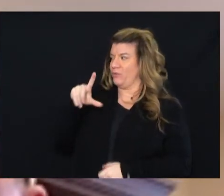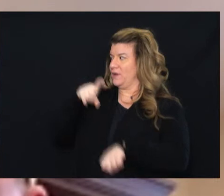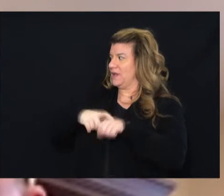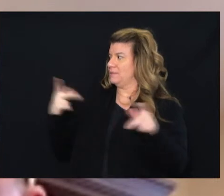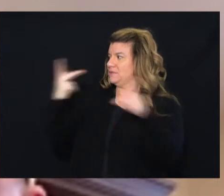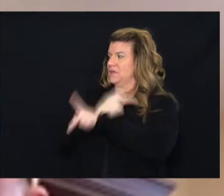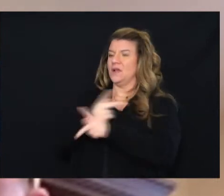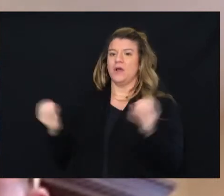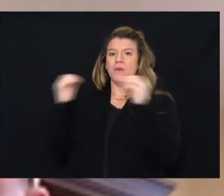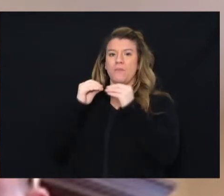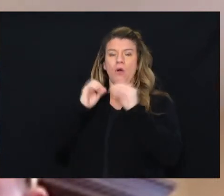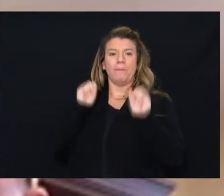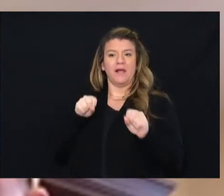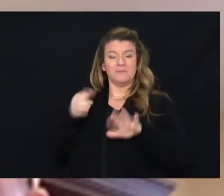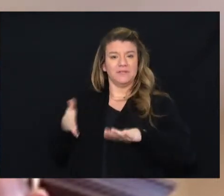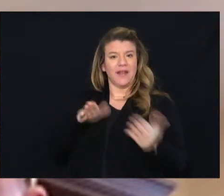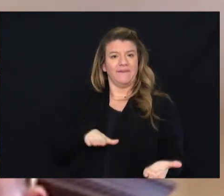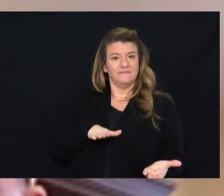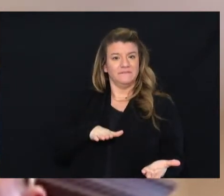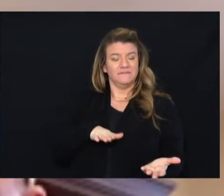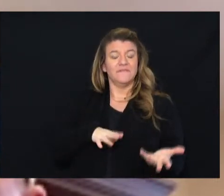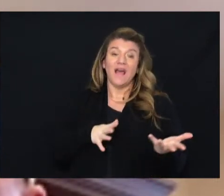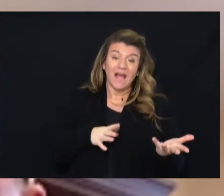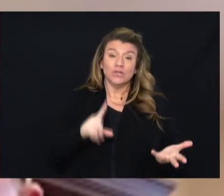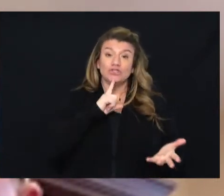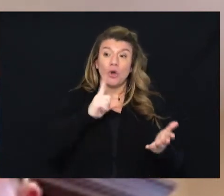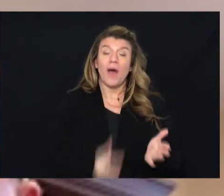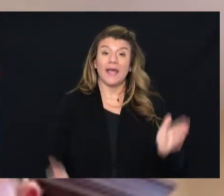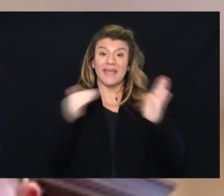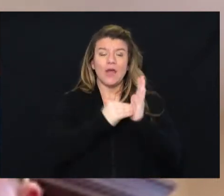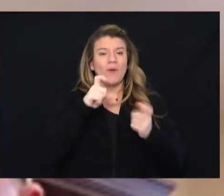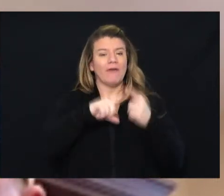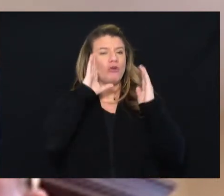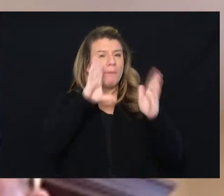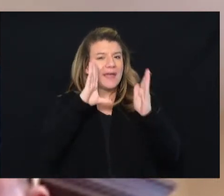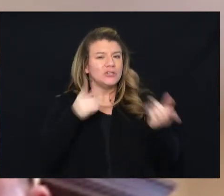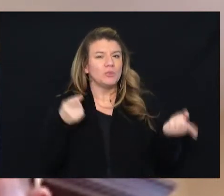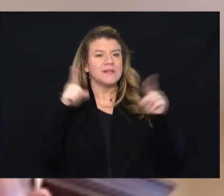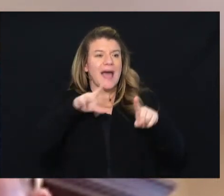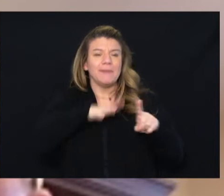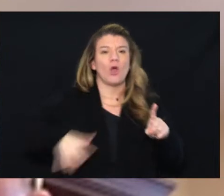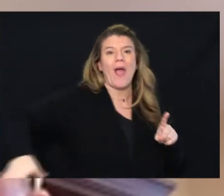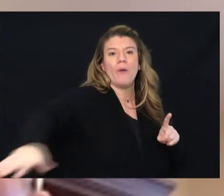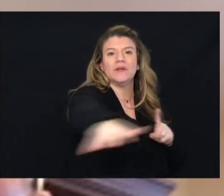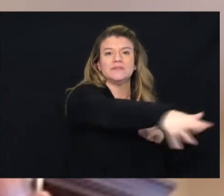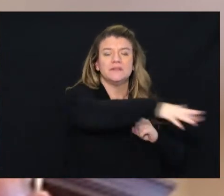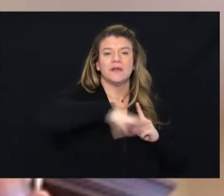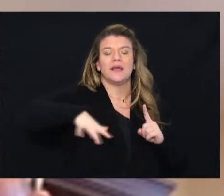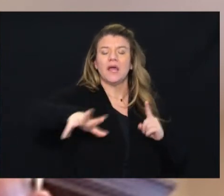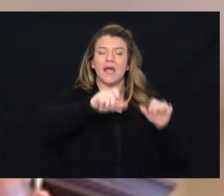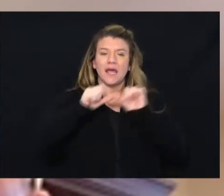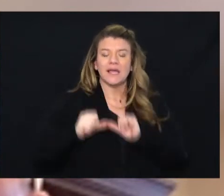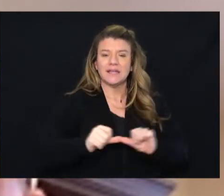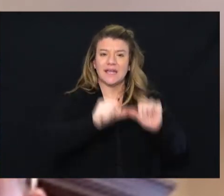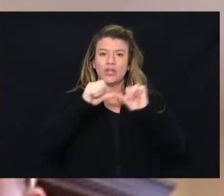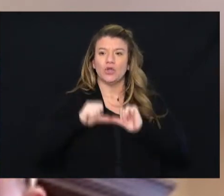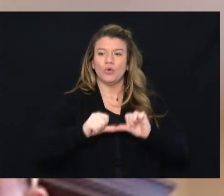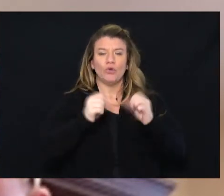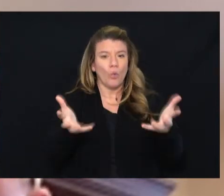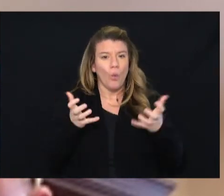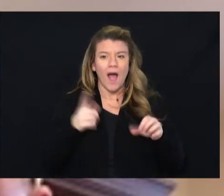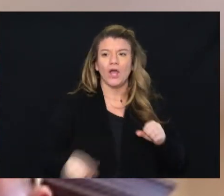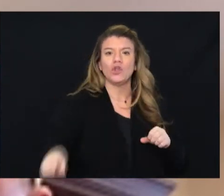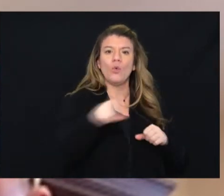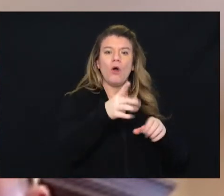die. So again, we've got to pay attention to what's going on around us, continue to press for vaccination,